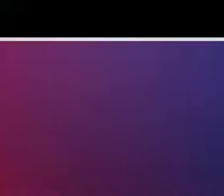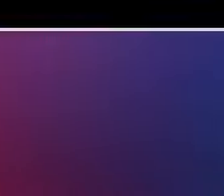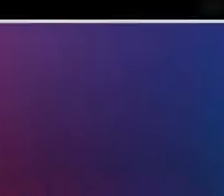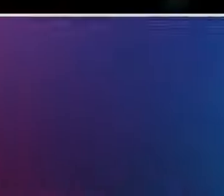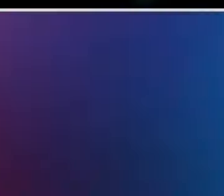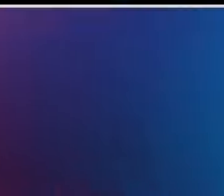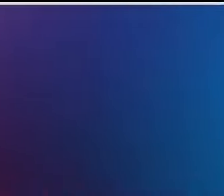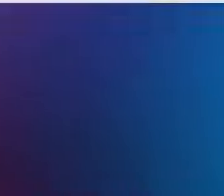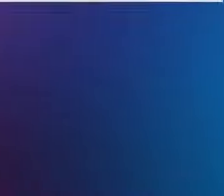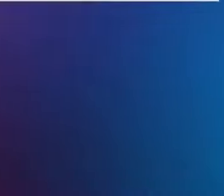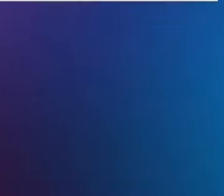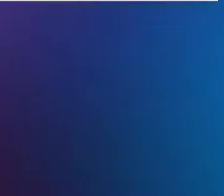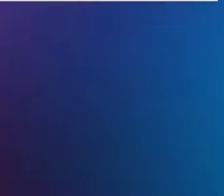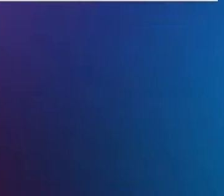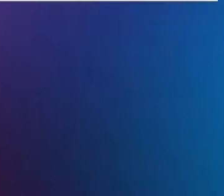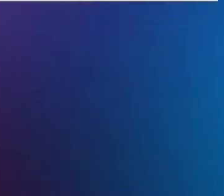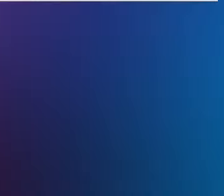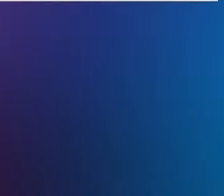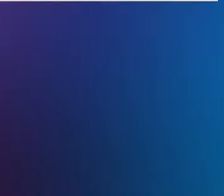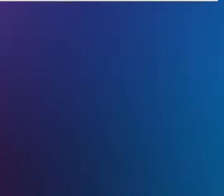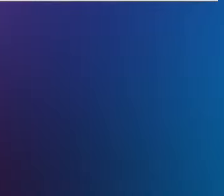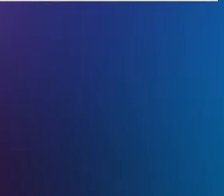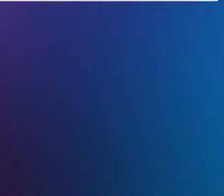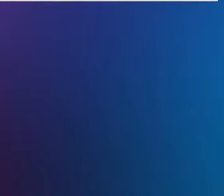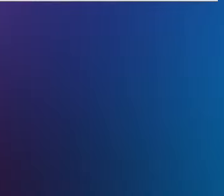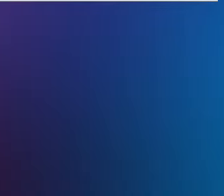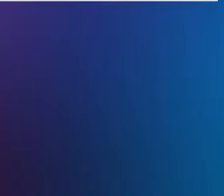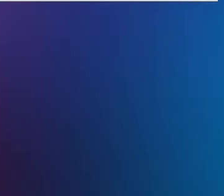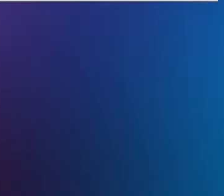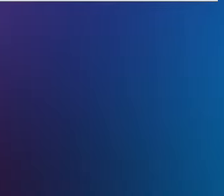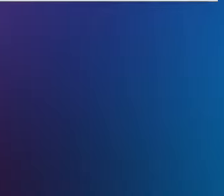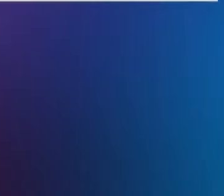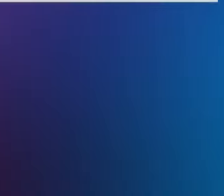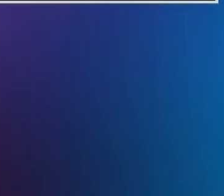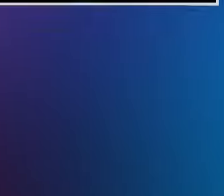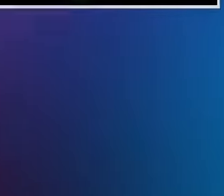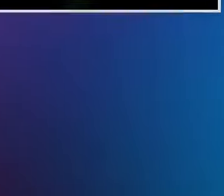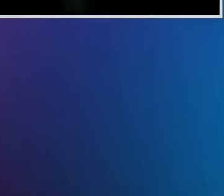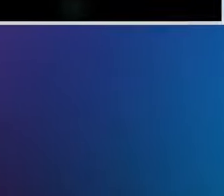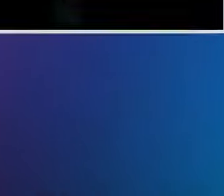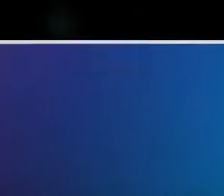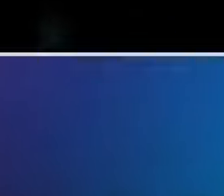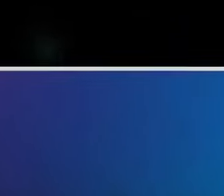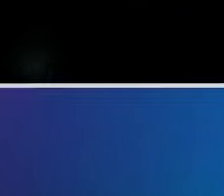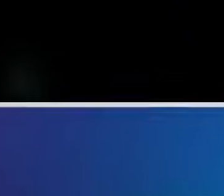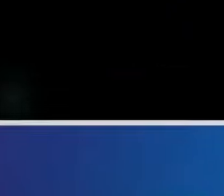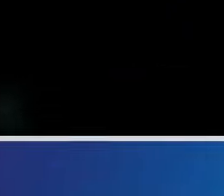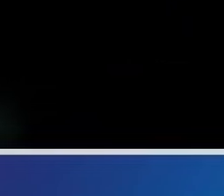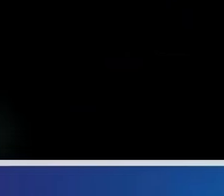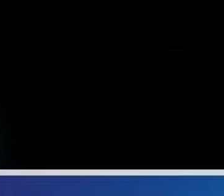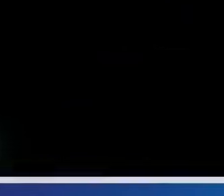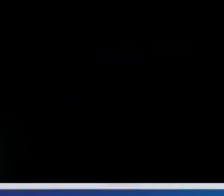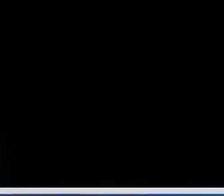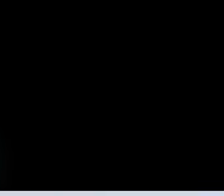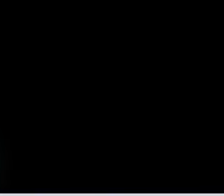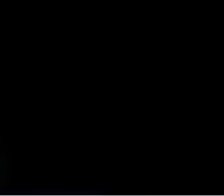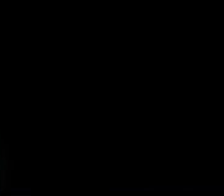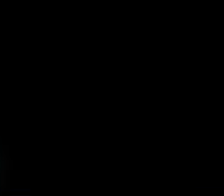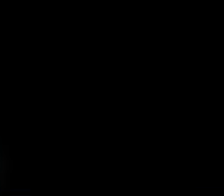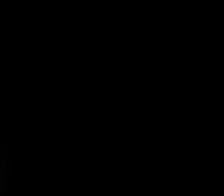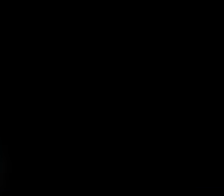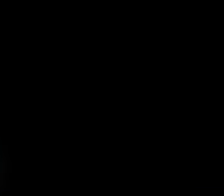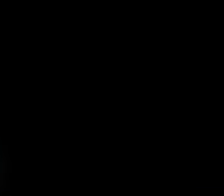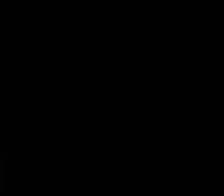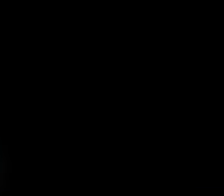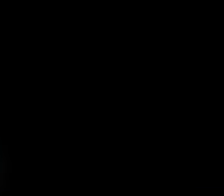they said, we killed people just like you, who looked like you, princes like you, people who were Israelites like